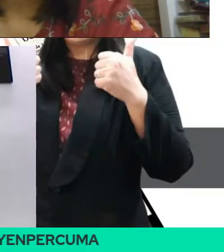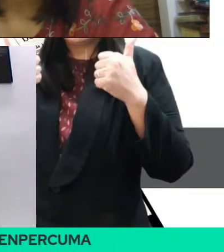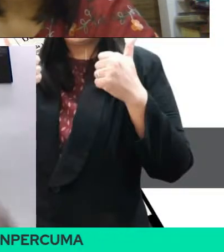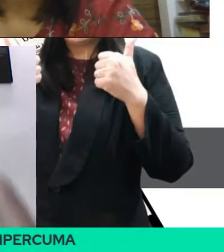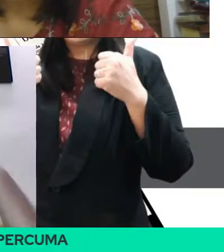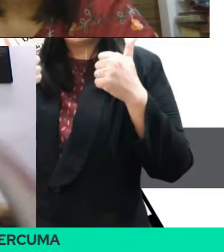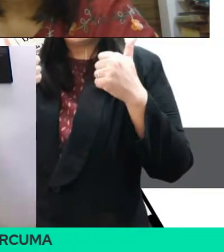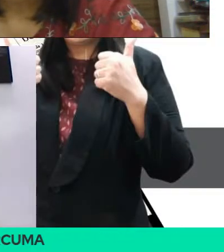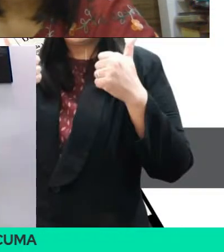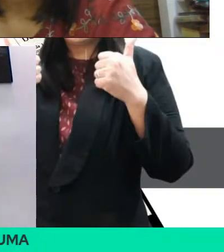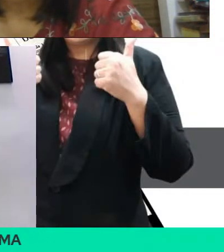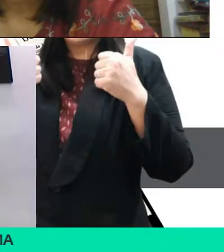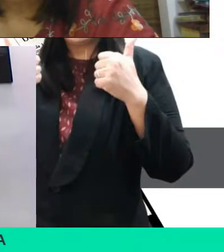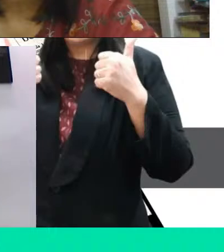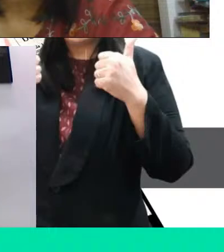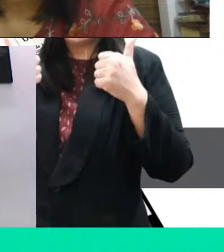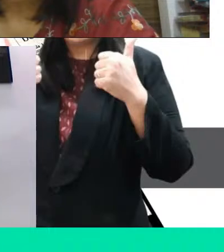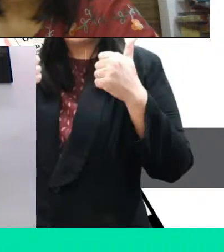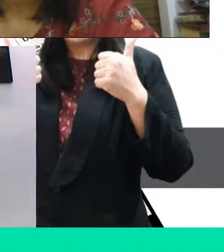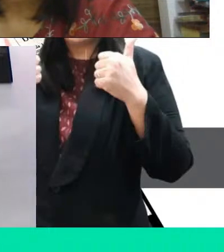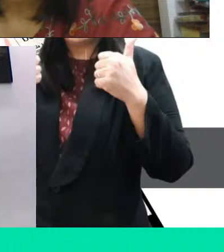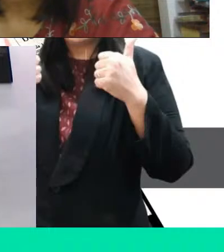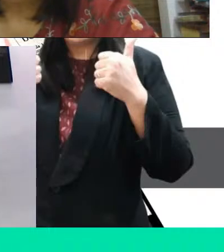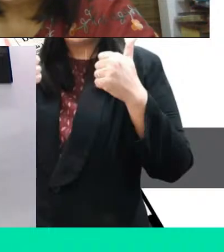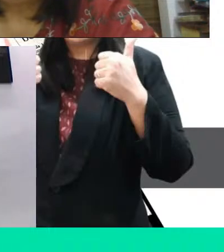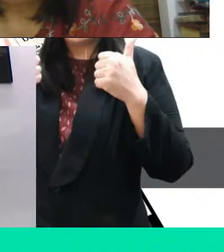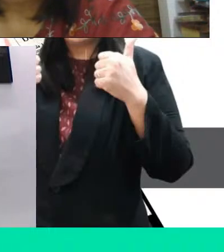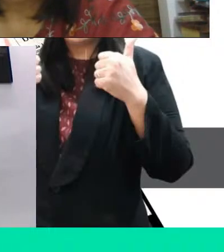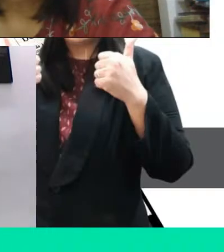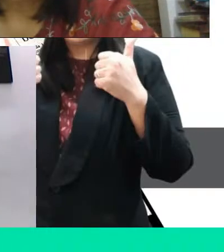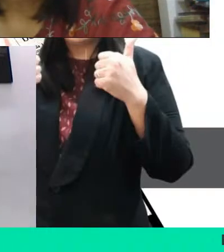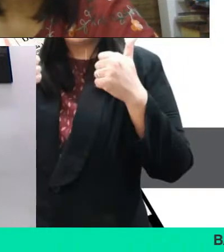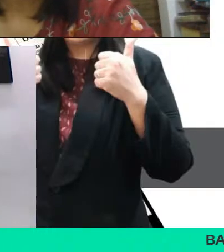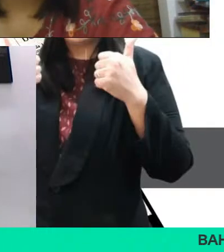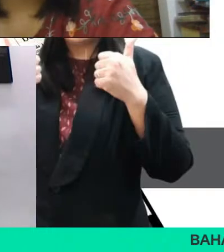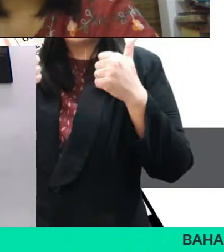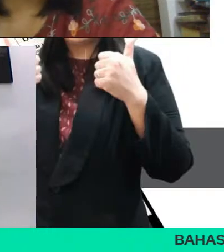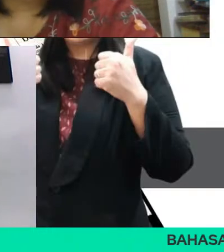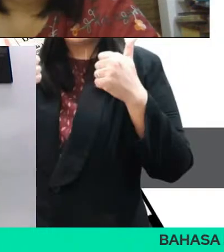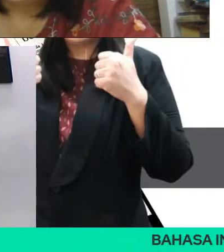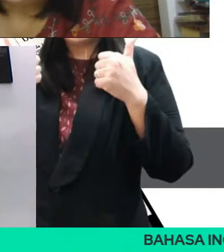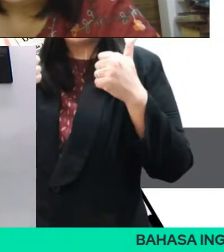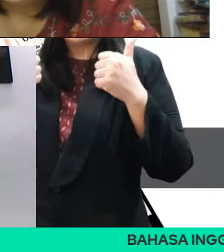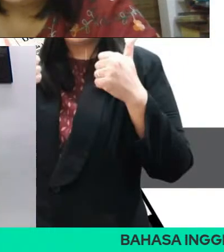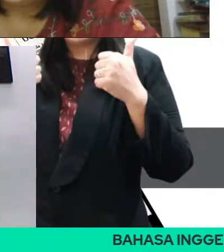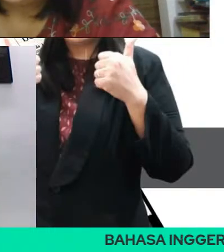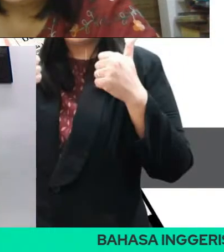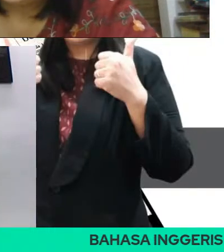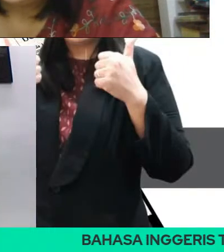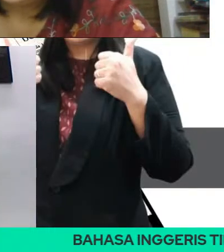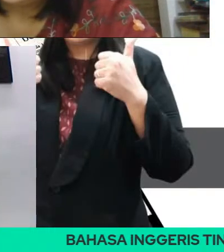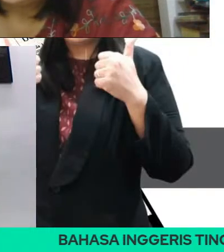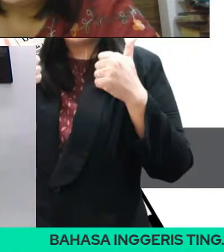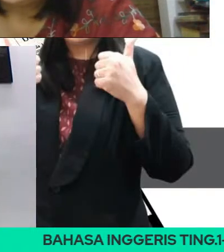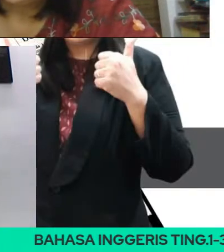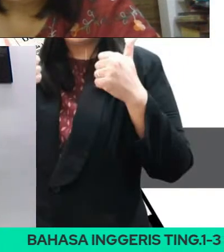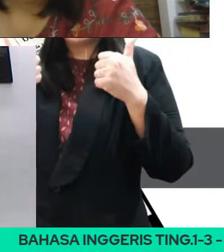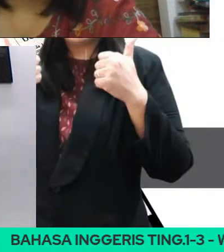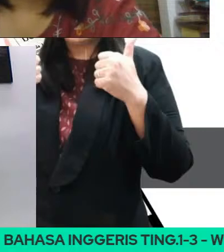There are so many textbooks, workbook now in the market already. Huh? Yeah. You can find a lot from the bookshop. You